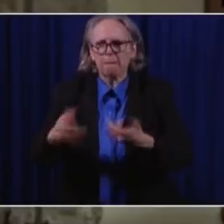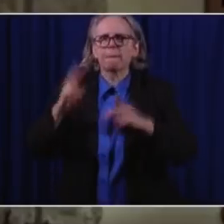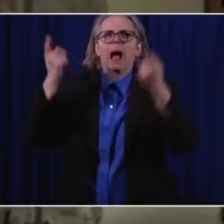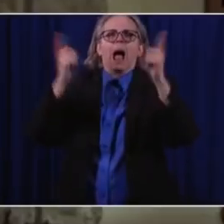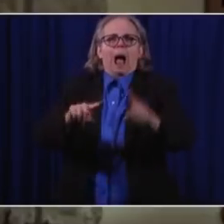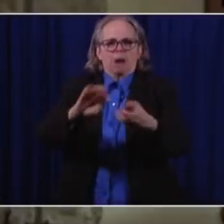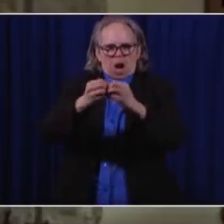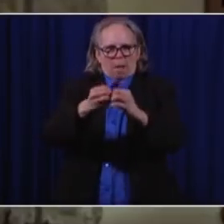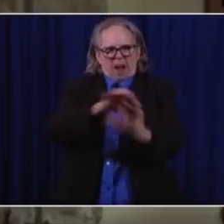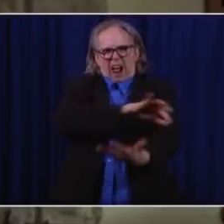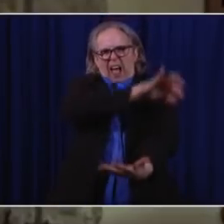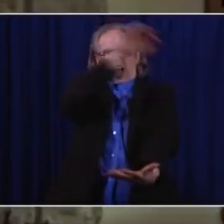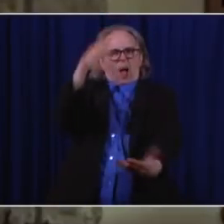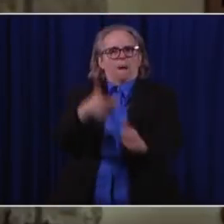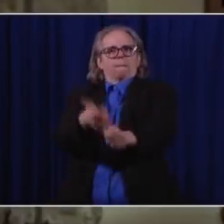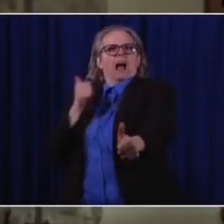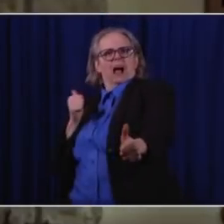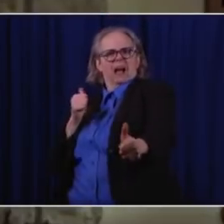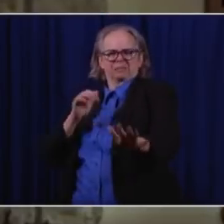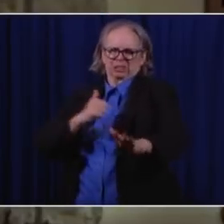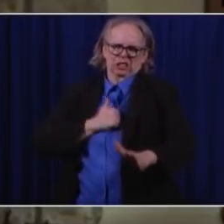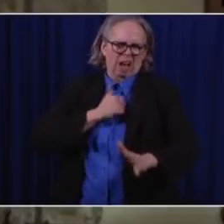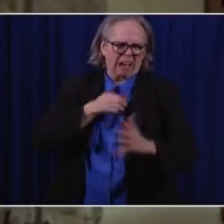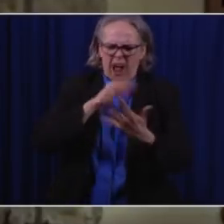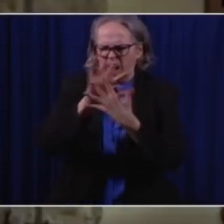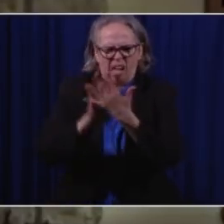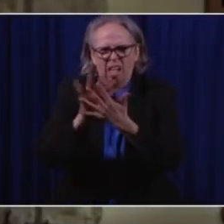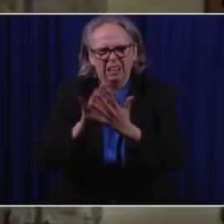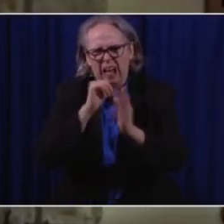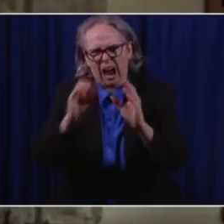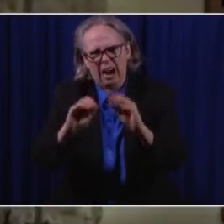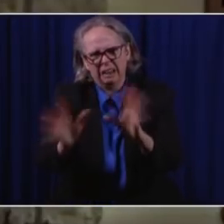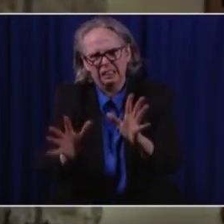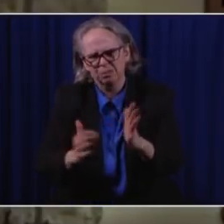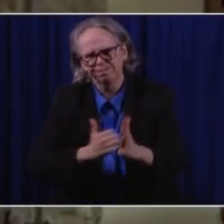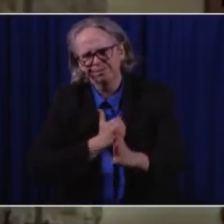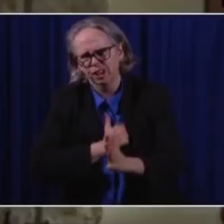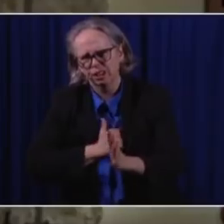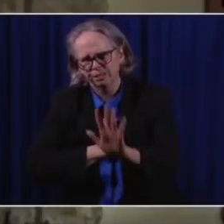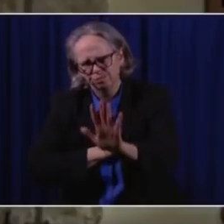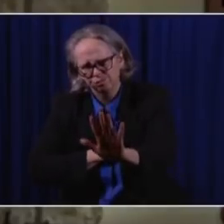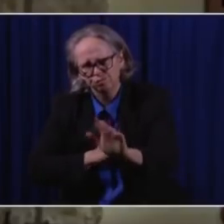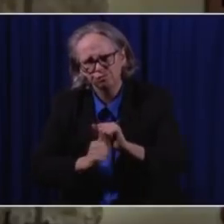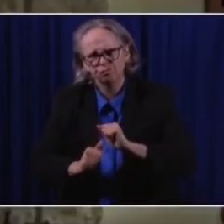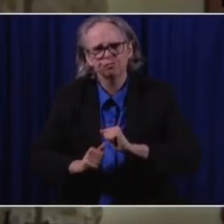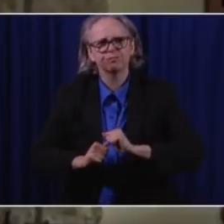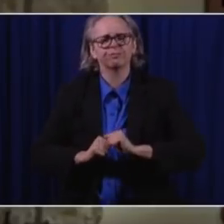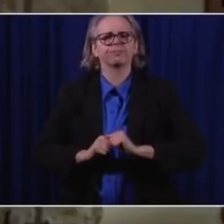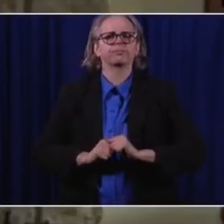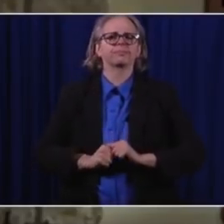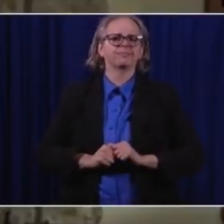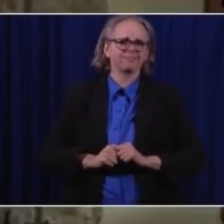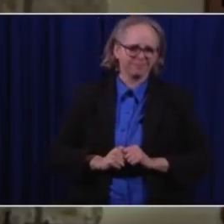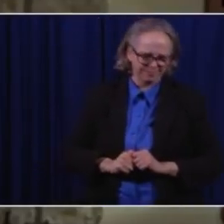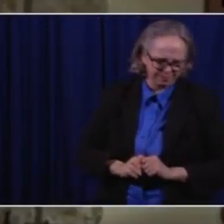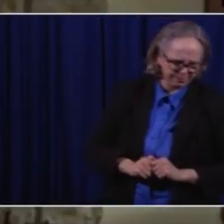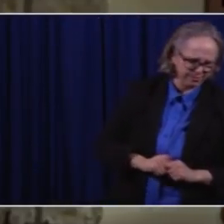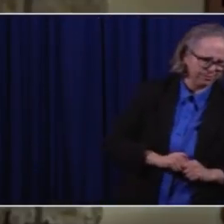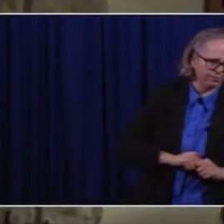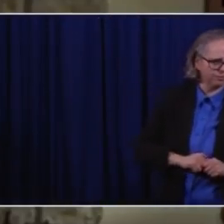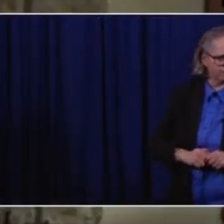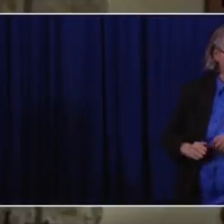it. So I apologize. I didn't explain it very well. Thank you. Next question is from Ben Schwartz, WCPO in